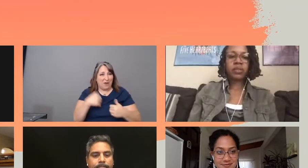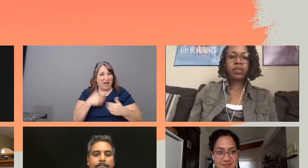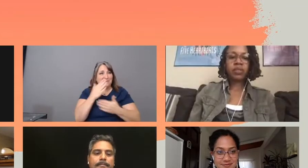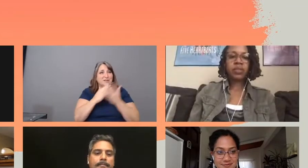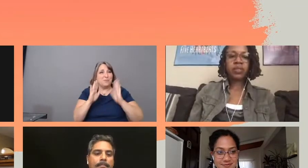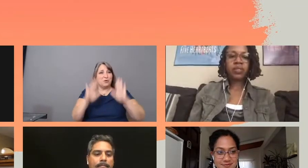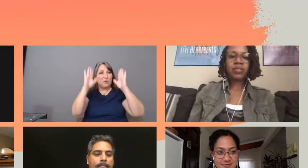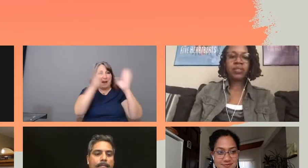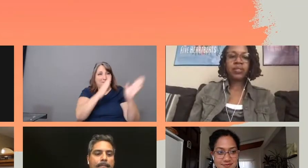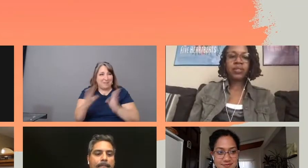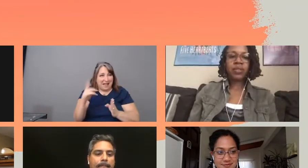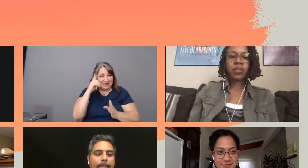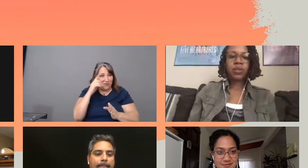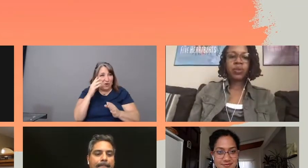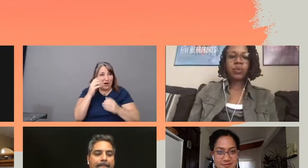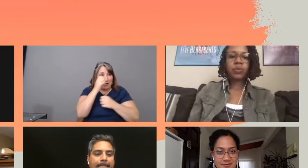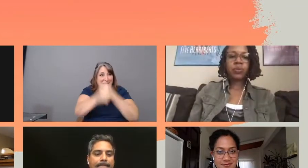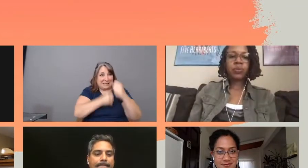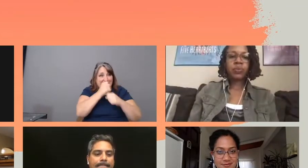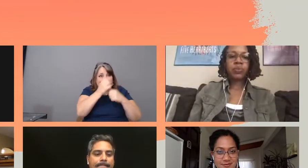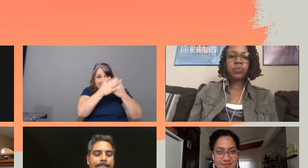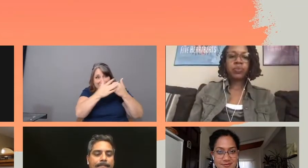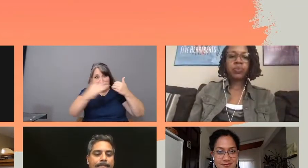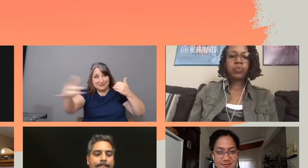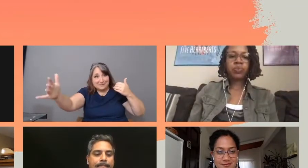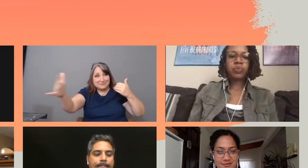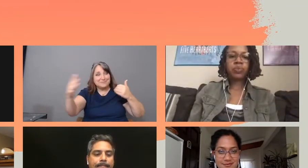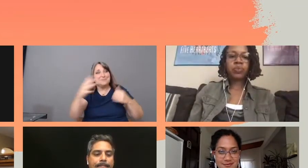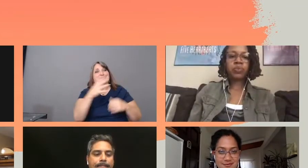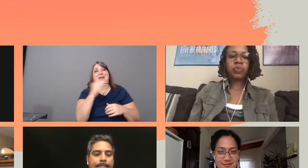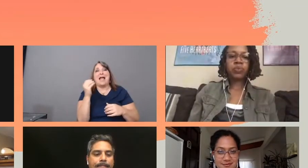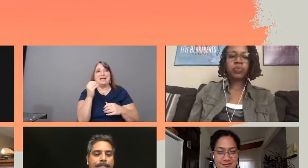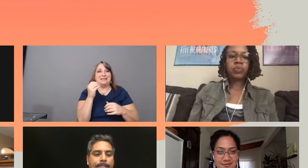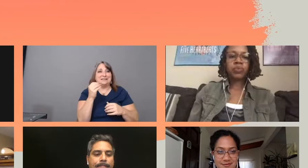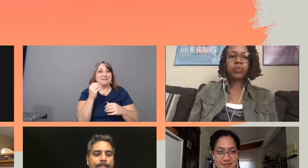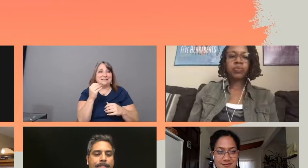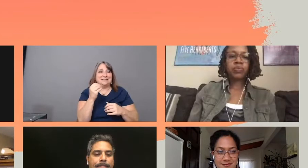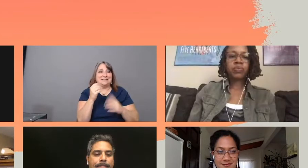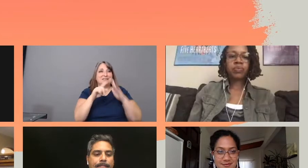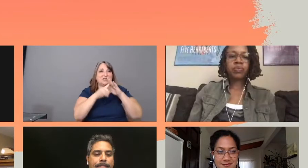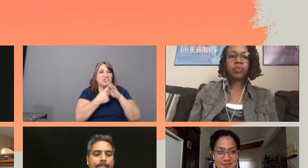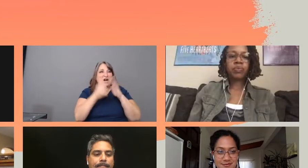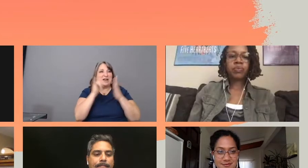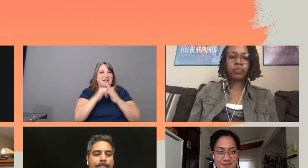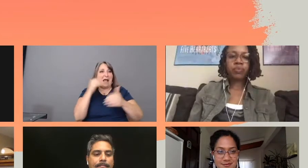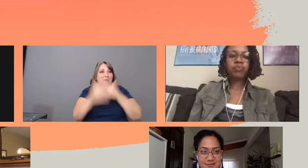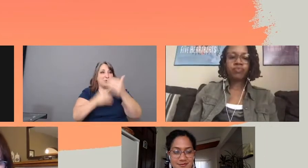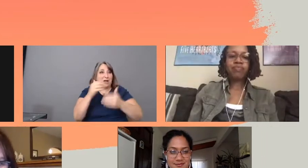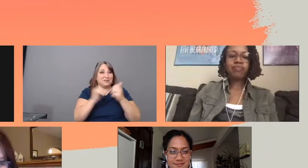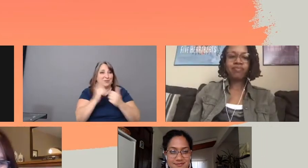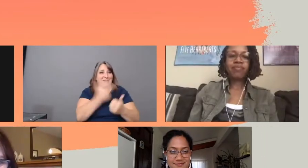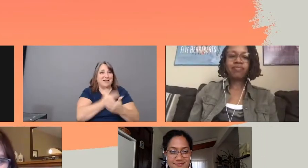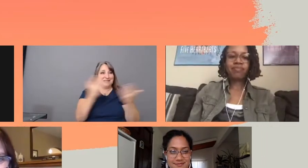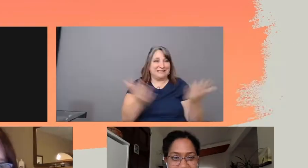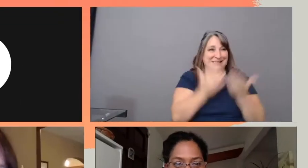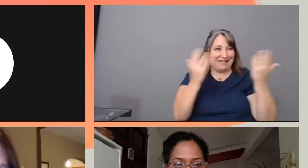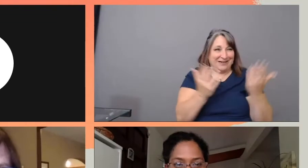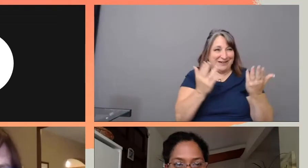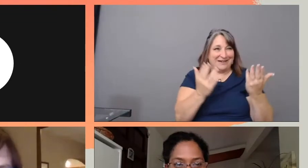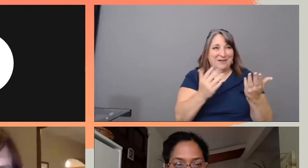for the year ahead, and that for starting that public process with us here at Getting Real. We really appreciate.